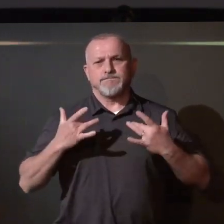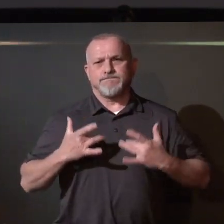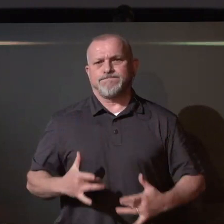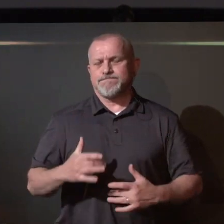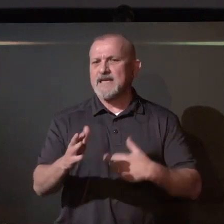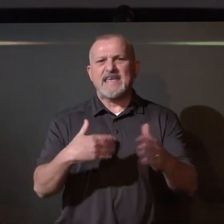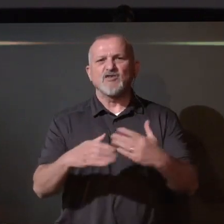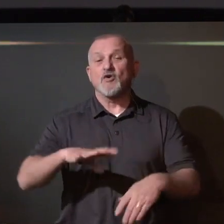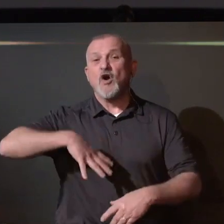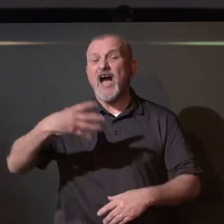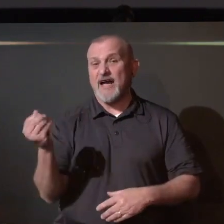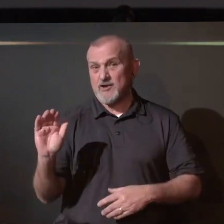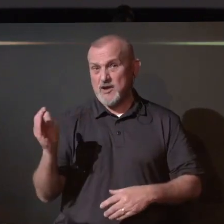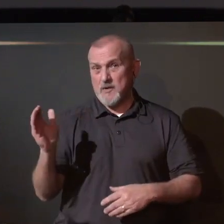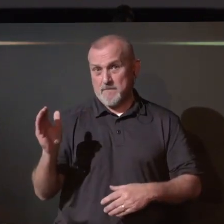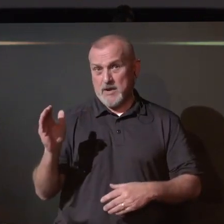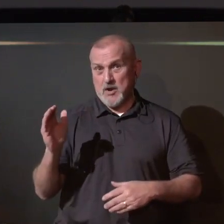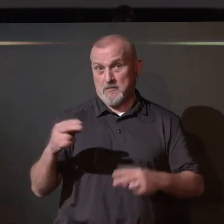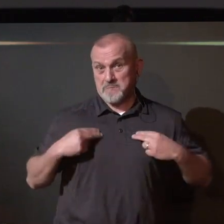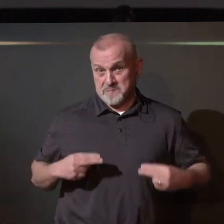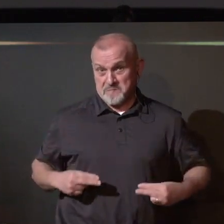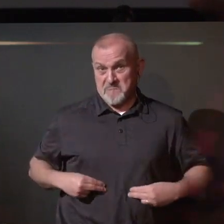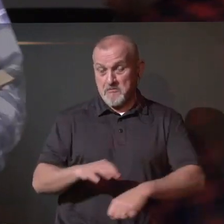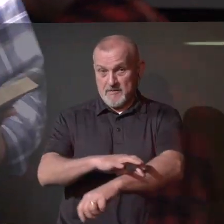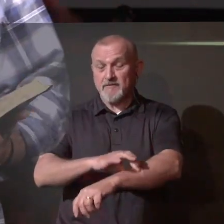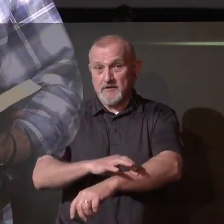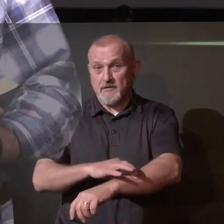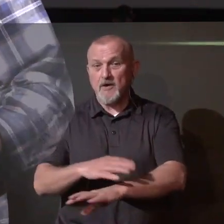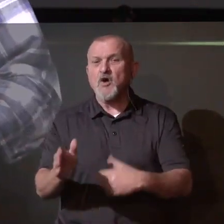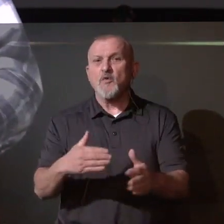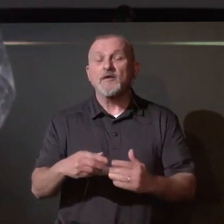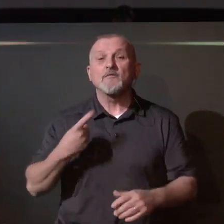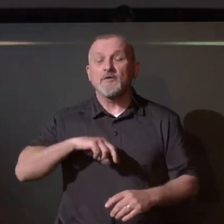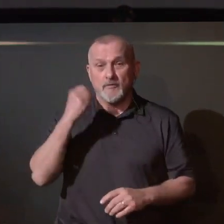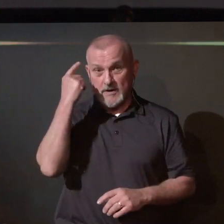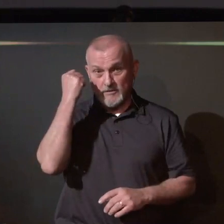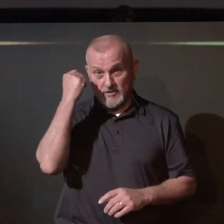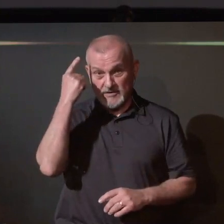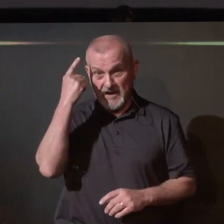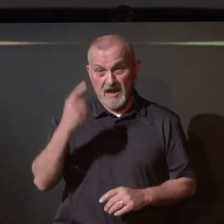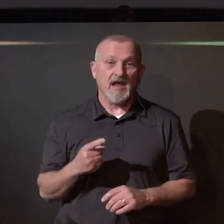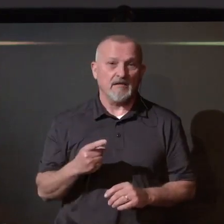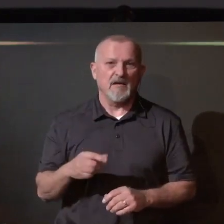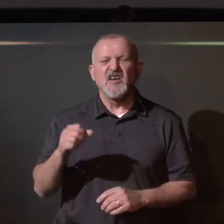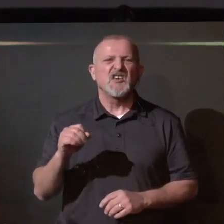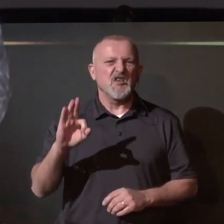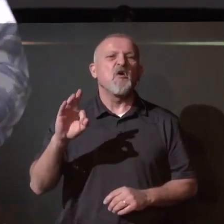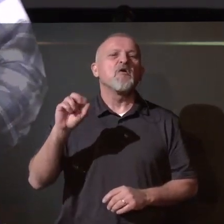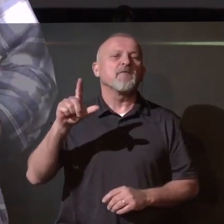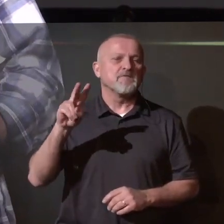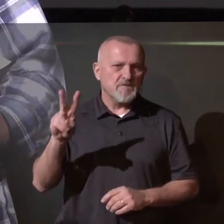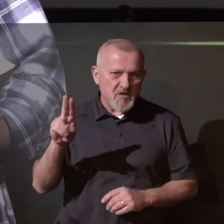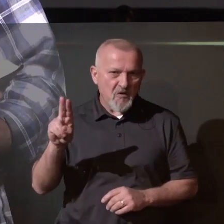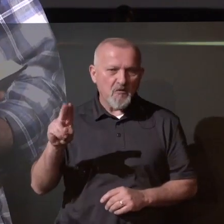our outer man is decaying, and listen, whether we realize it or not, whether it's coronavirus, flu, or whatever, the day we